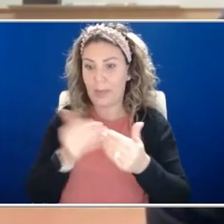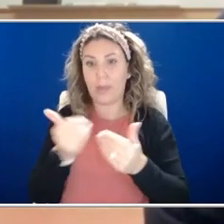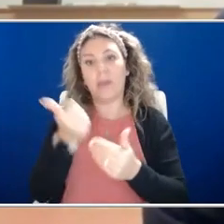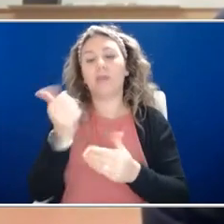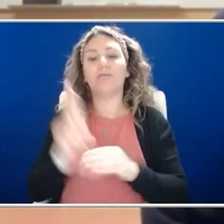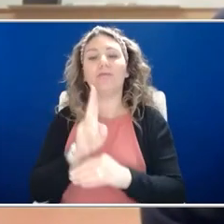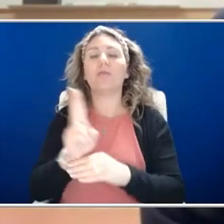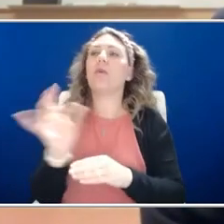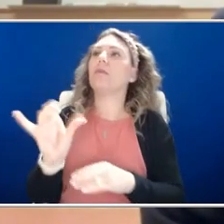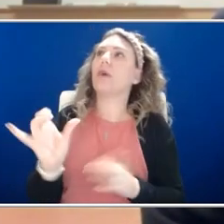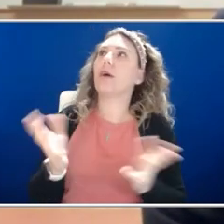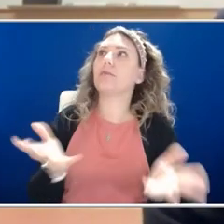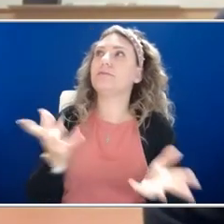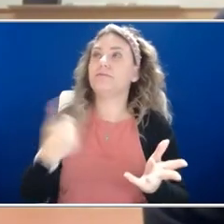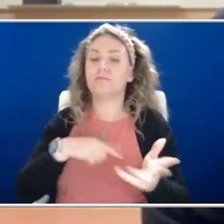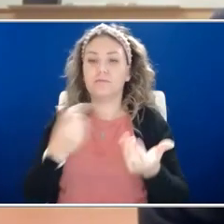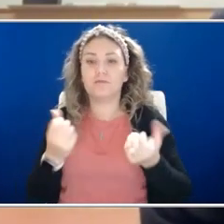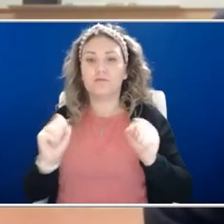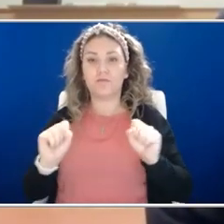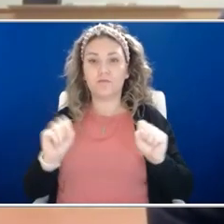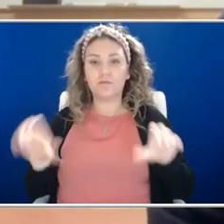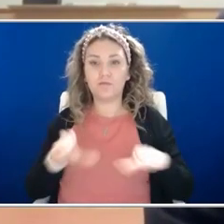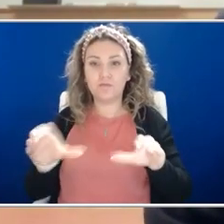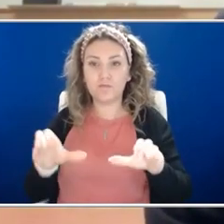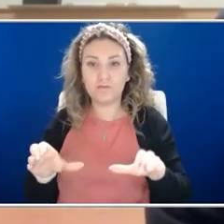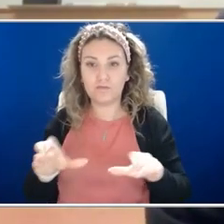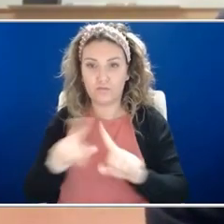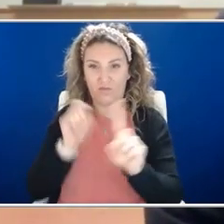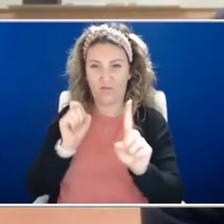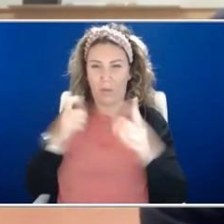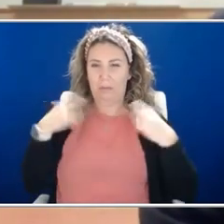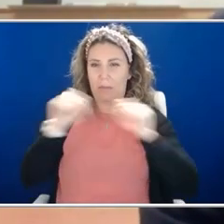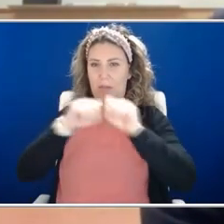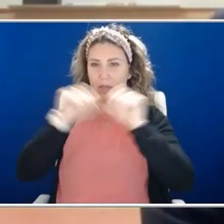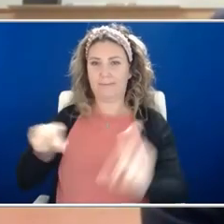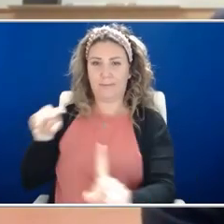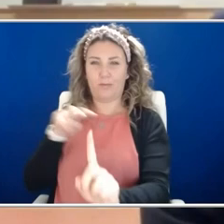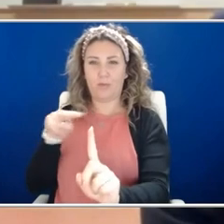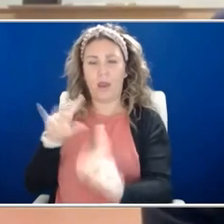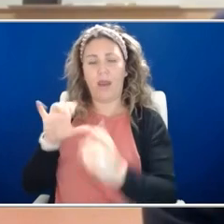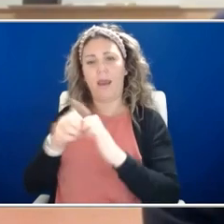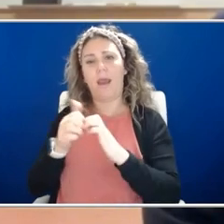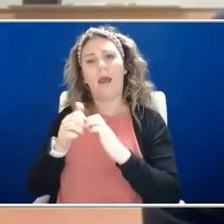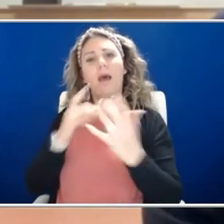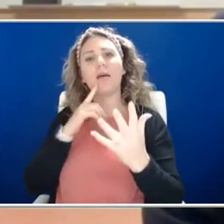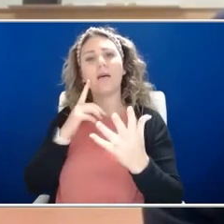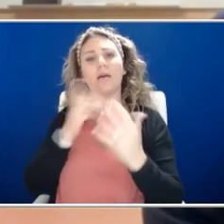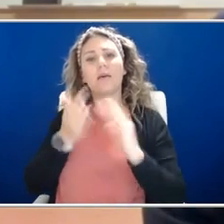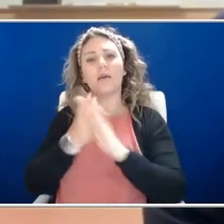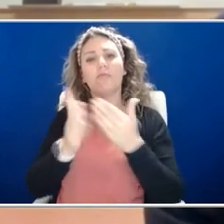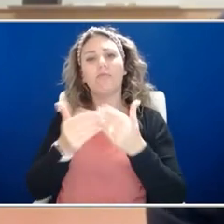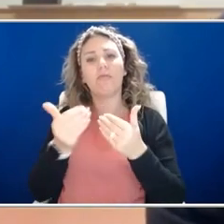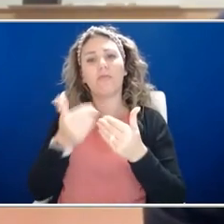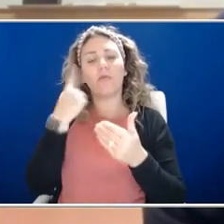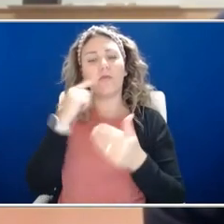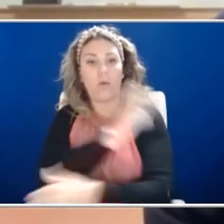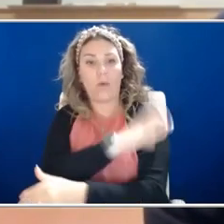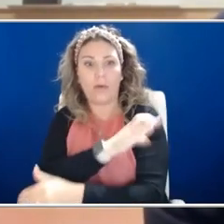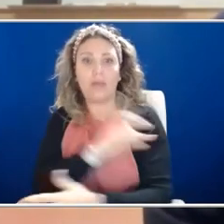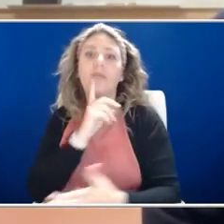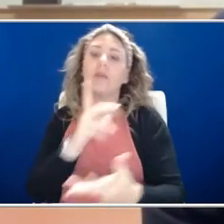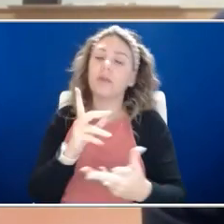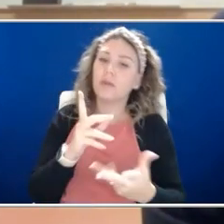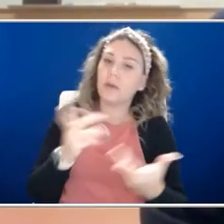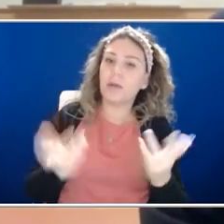the things that we've been trying to do and invest into from a health system perspective is, how do we make it easier for our clinician really to be able